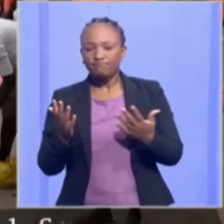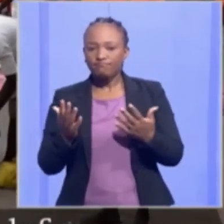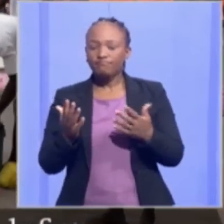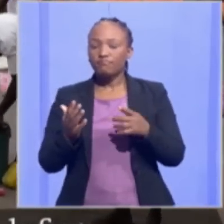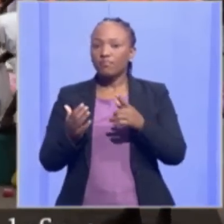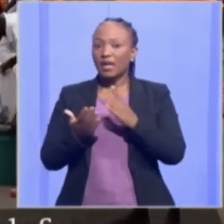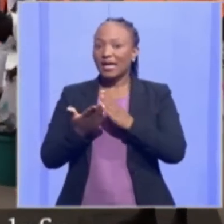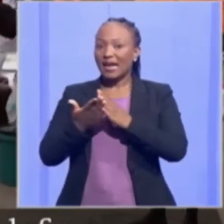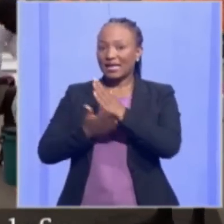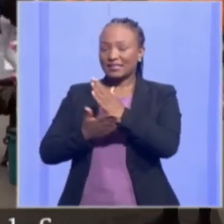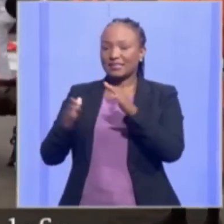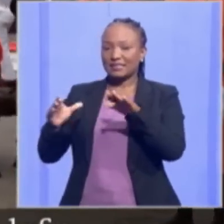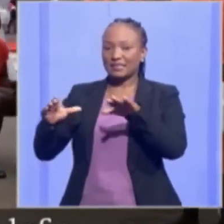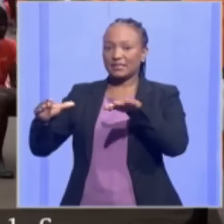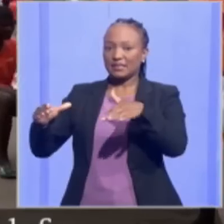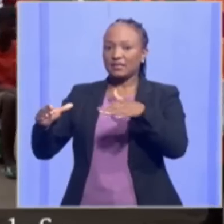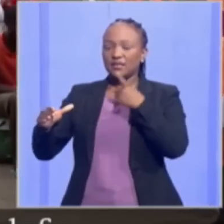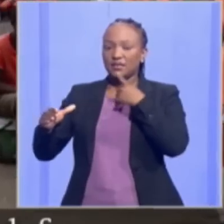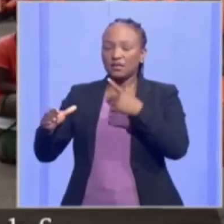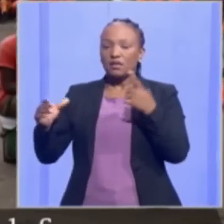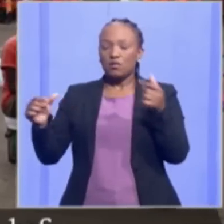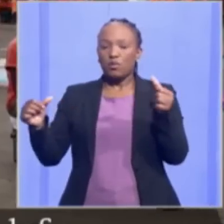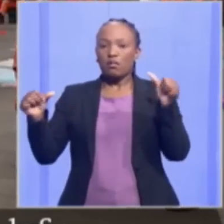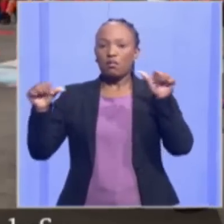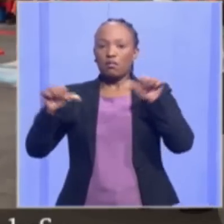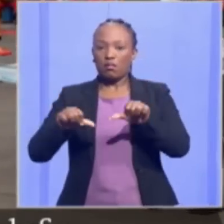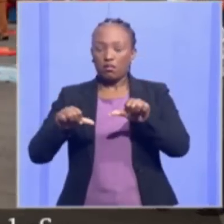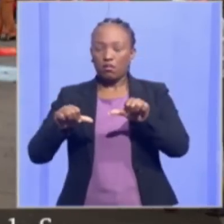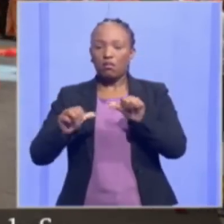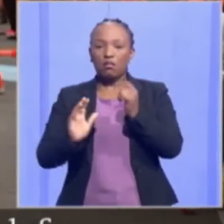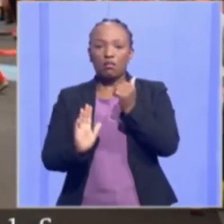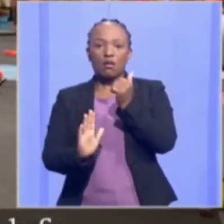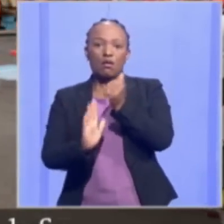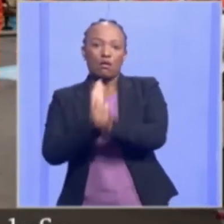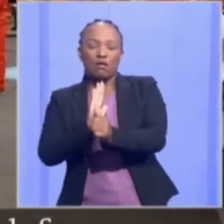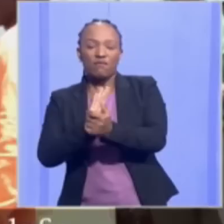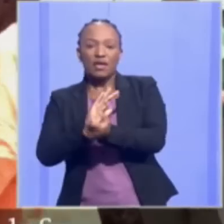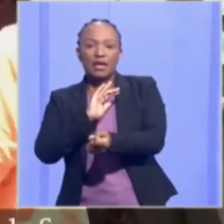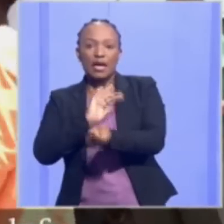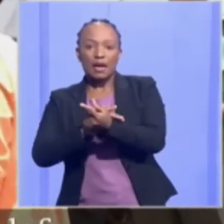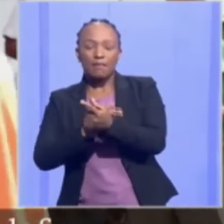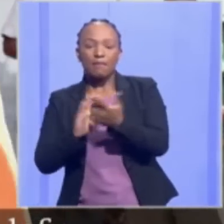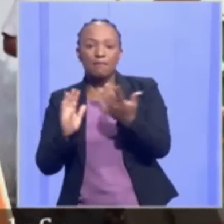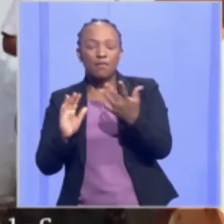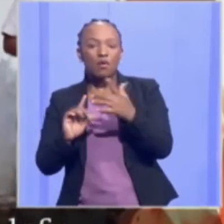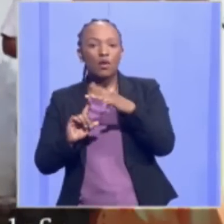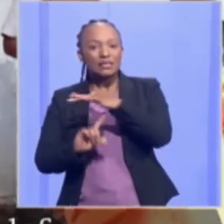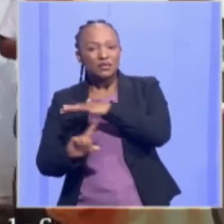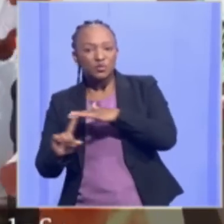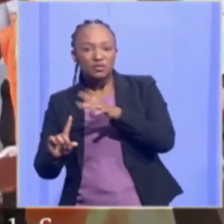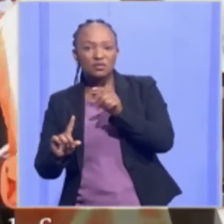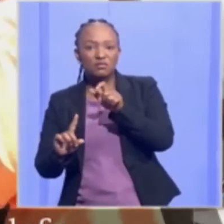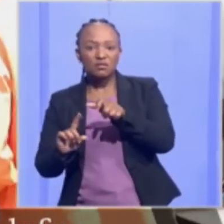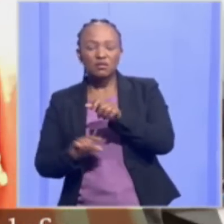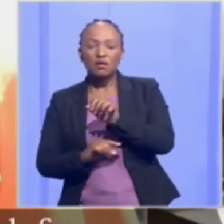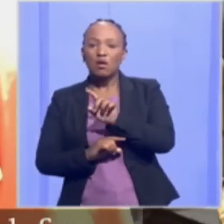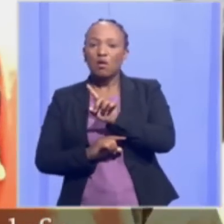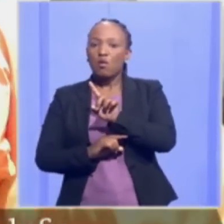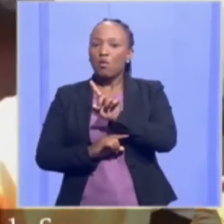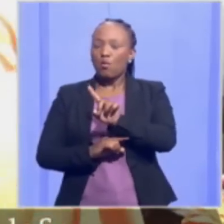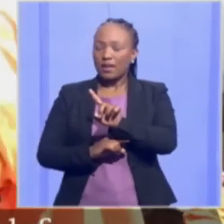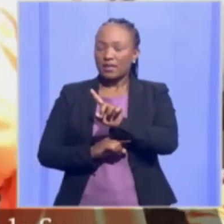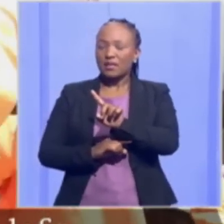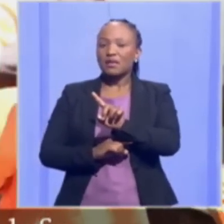hore molao ona o kana wa kgotlisa kahlolo ya lefu ha o etsala hore ho phatlalatswe maemo a qomatsi ho latela karolo ya